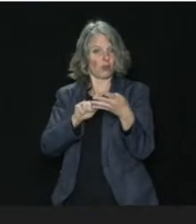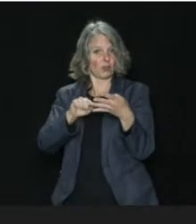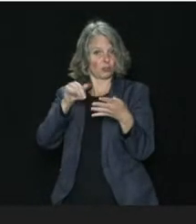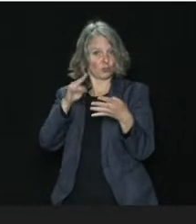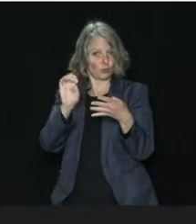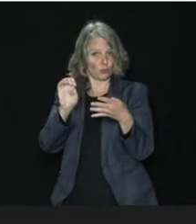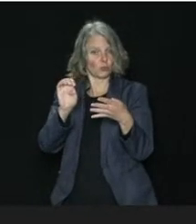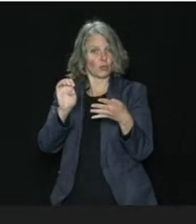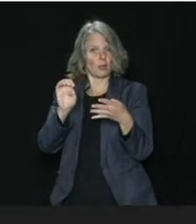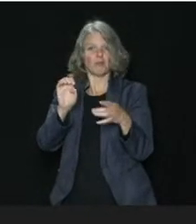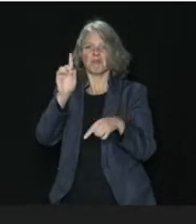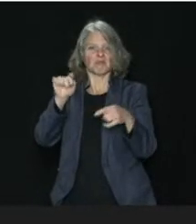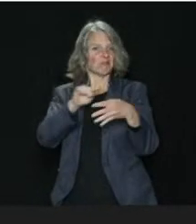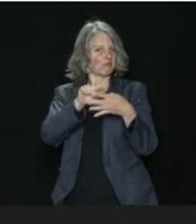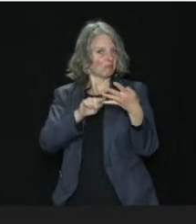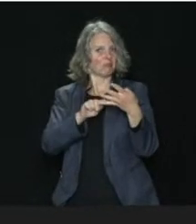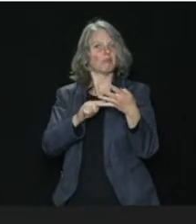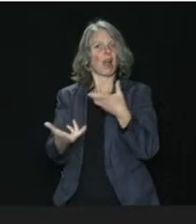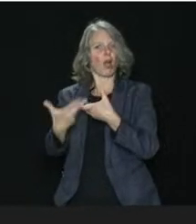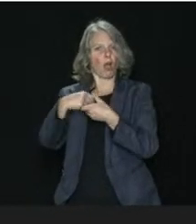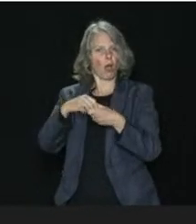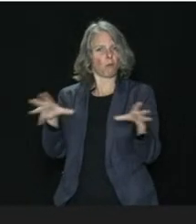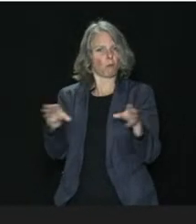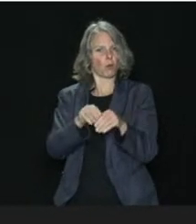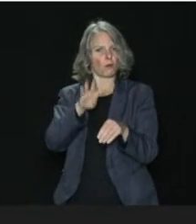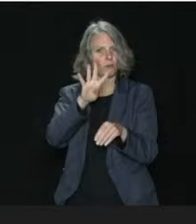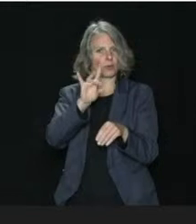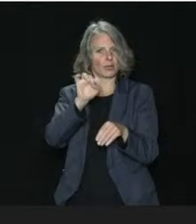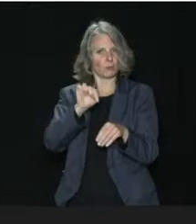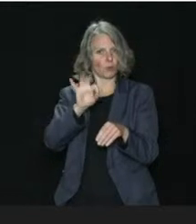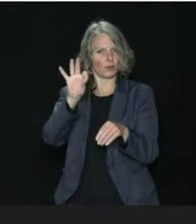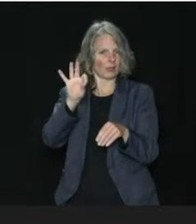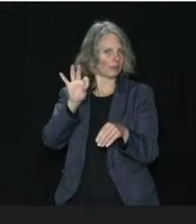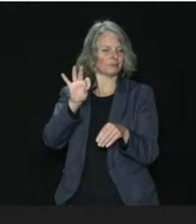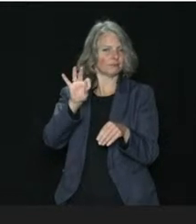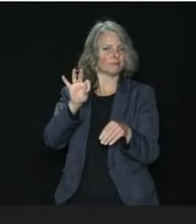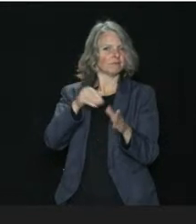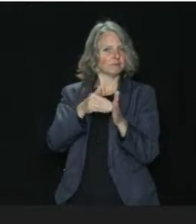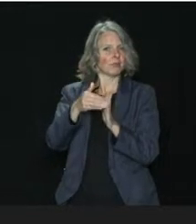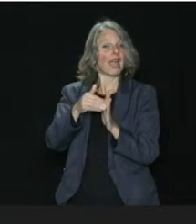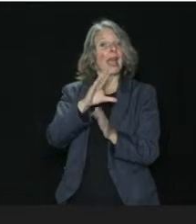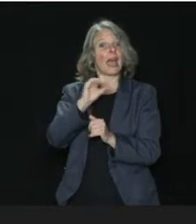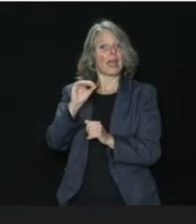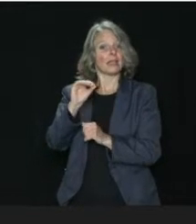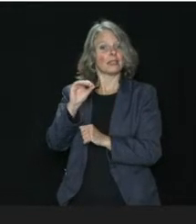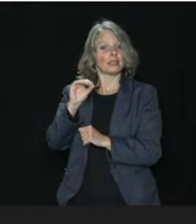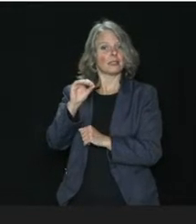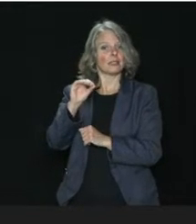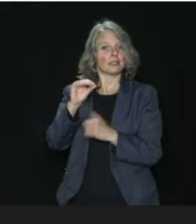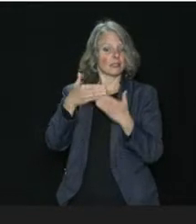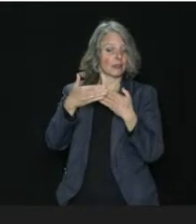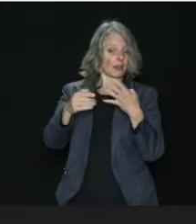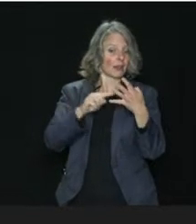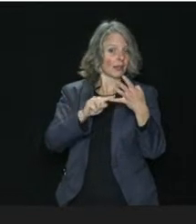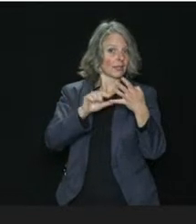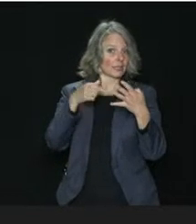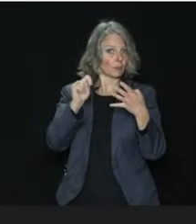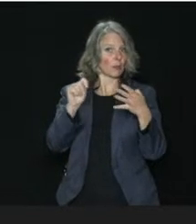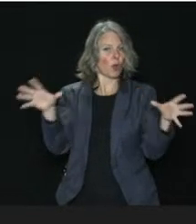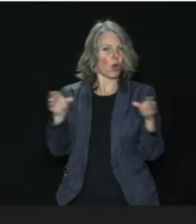all suppliers, and over 100 million doses by the end of September.